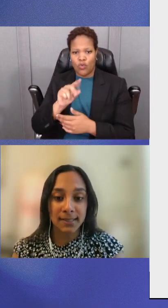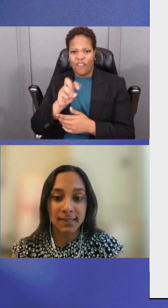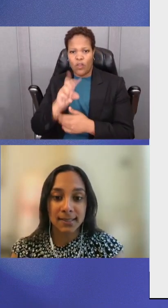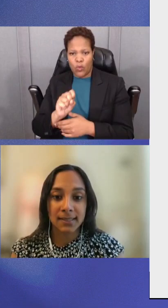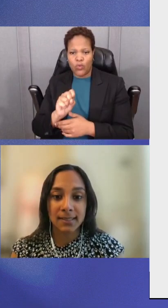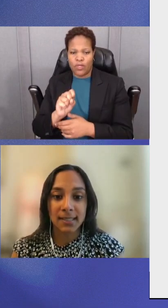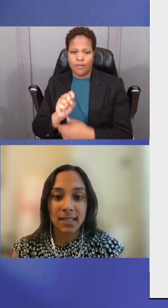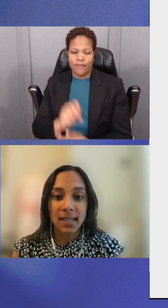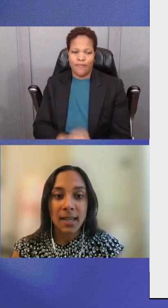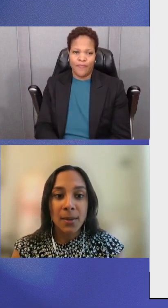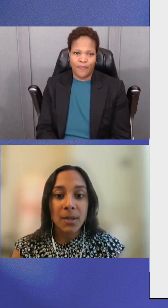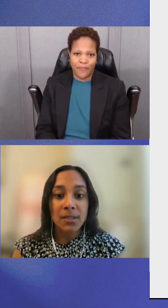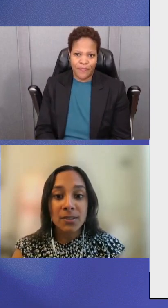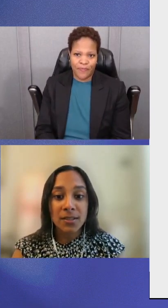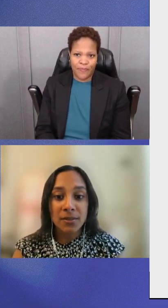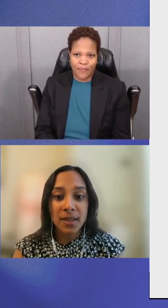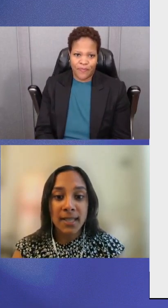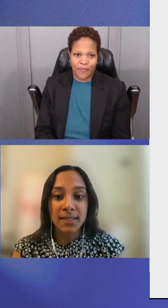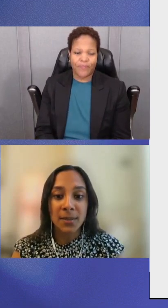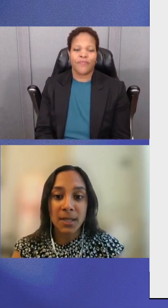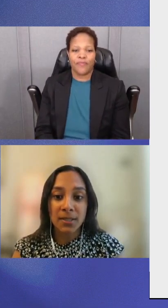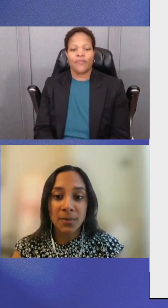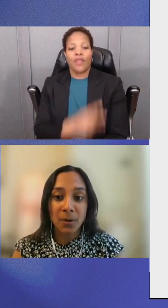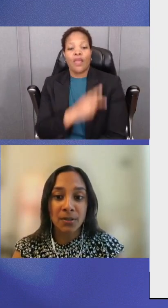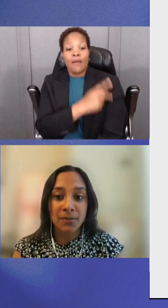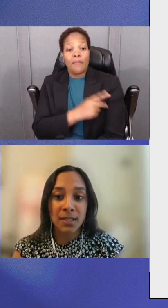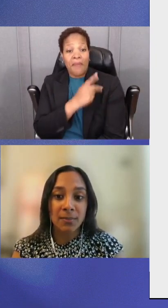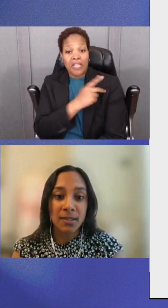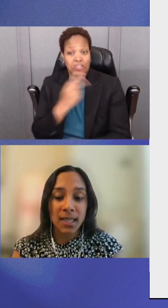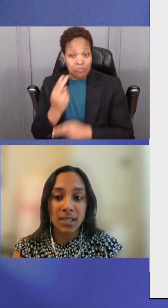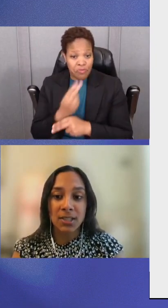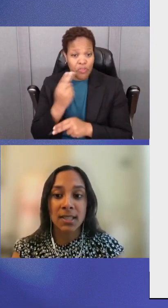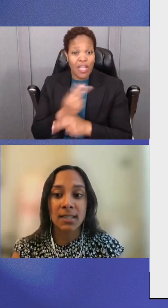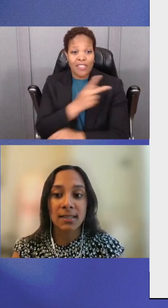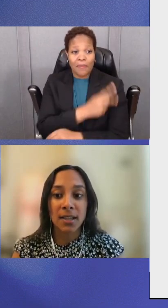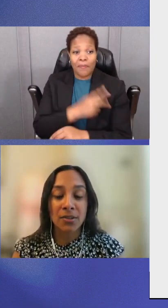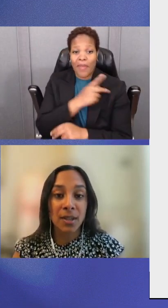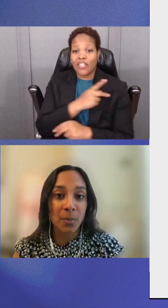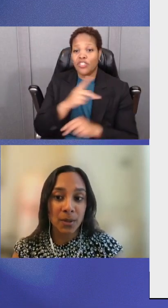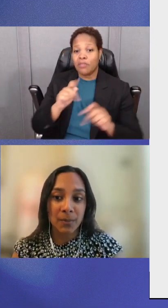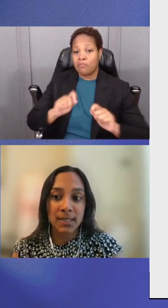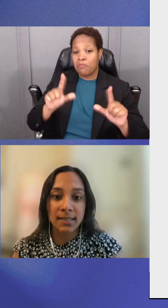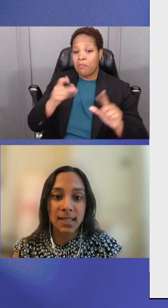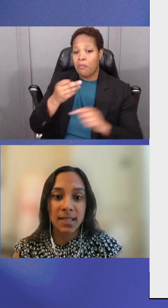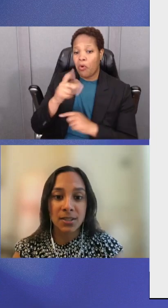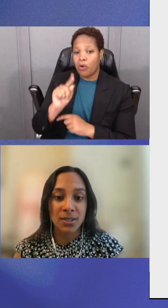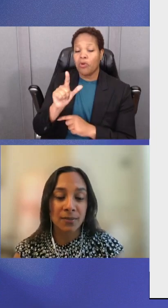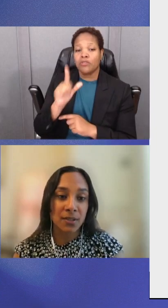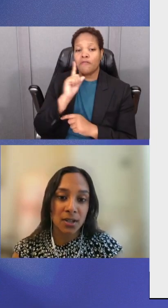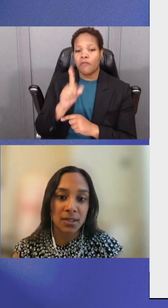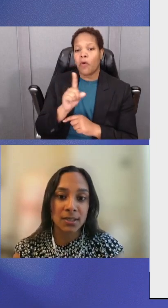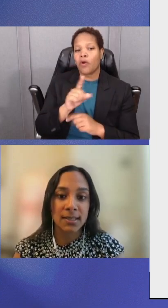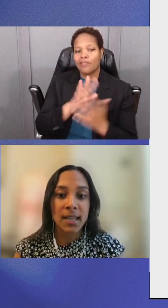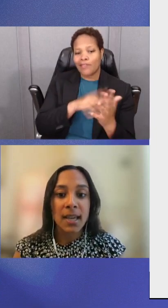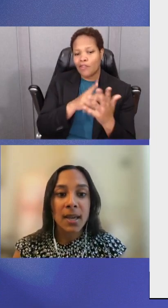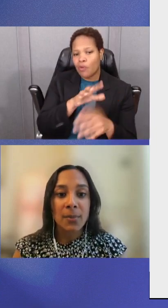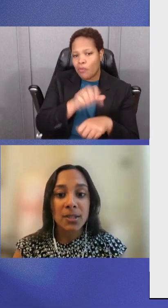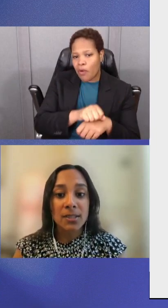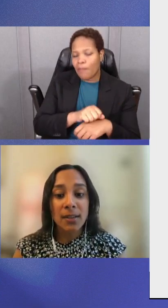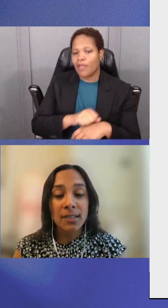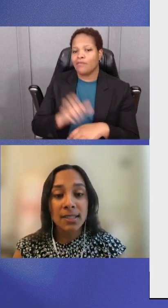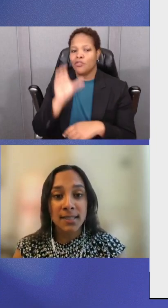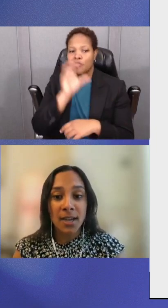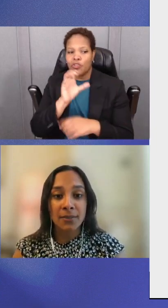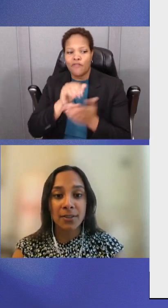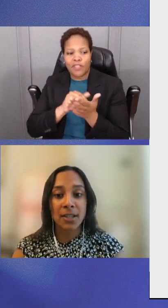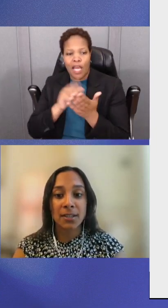please. Patients utilize their patient portals for communication, scheduling appointments, and searching for doctors. Patients